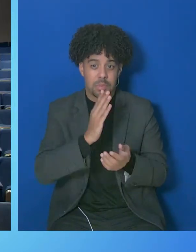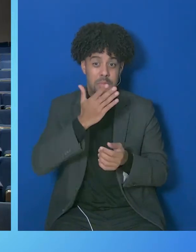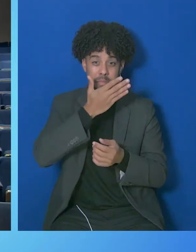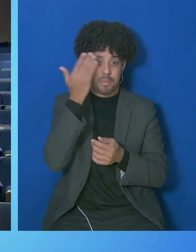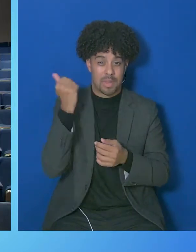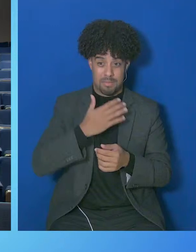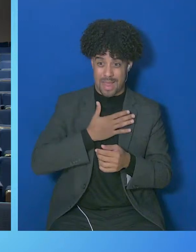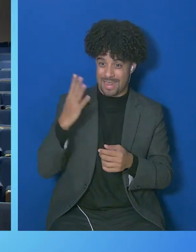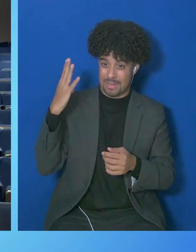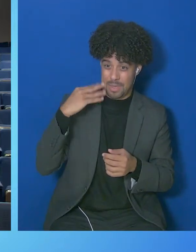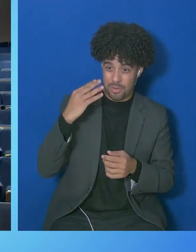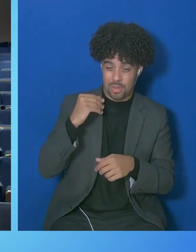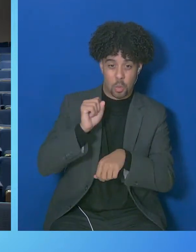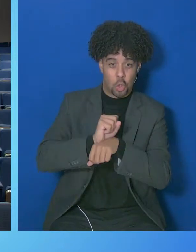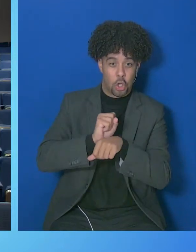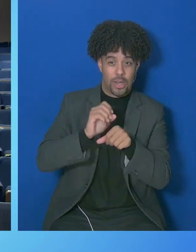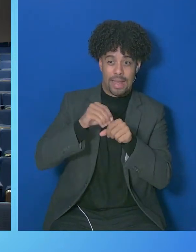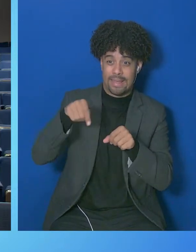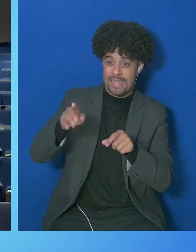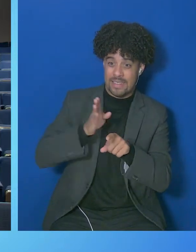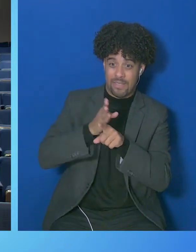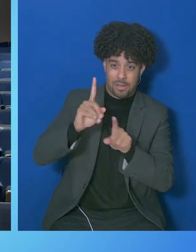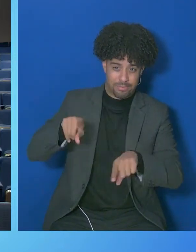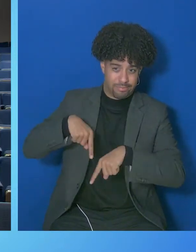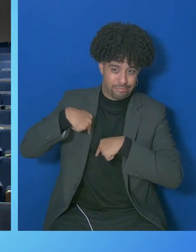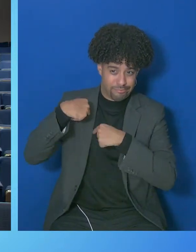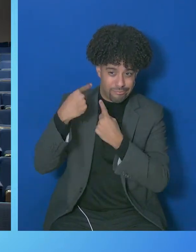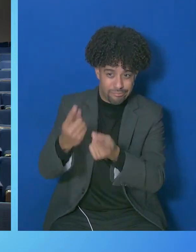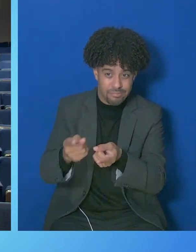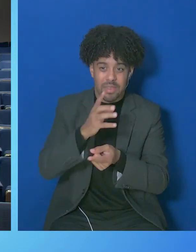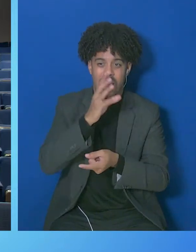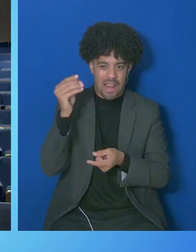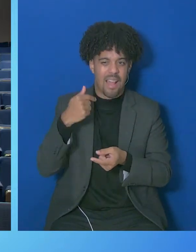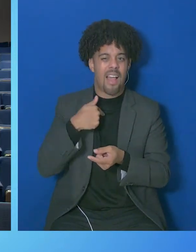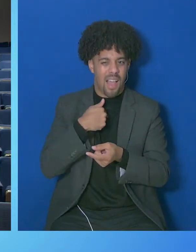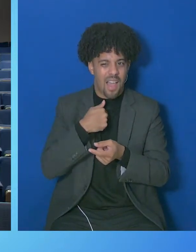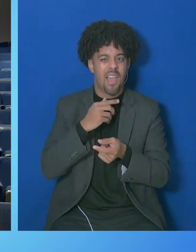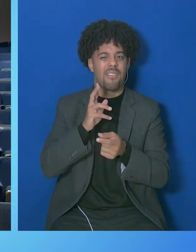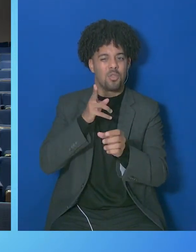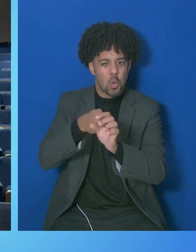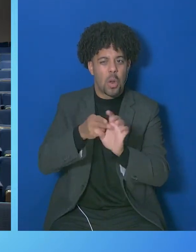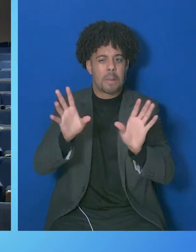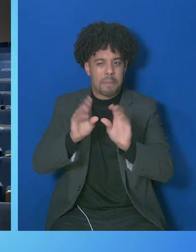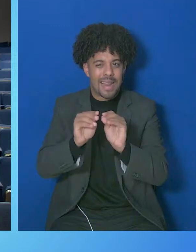sitting in on a number of these situations.